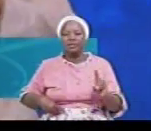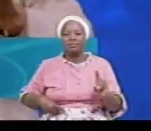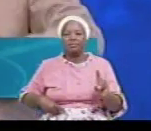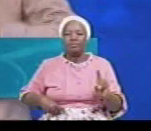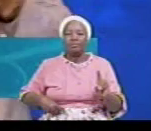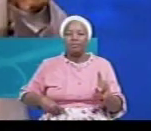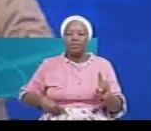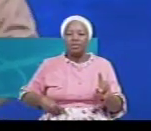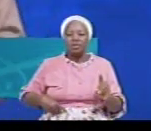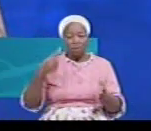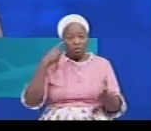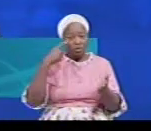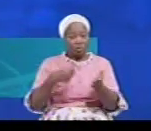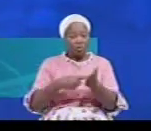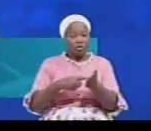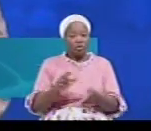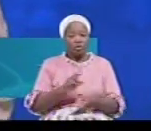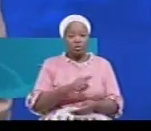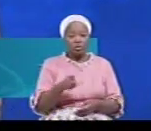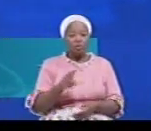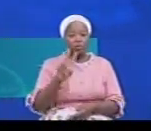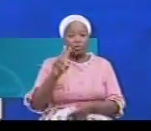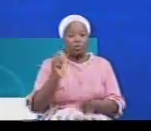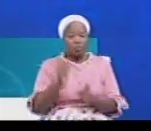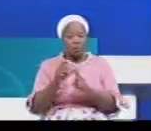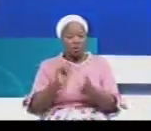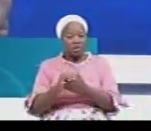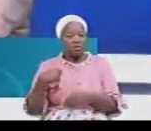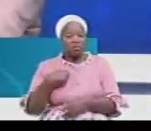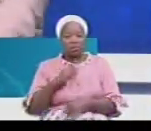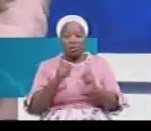Notice those words we're talking about.